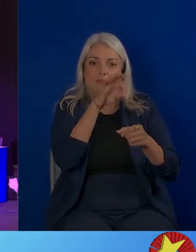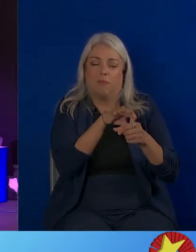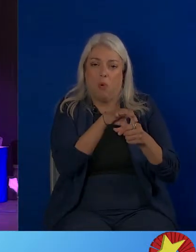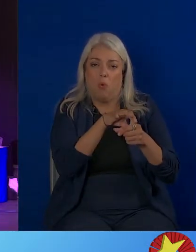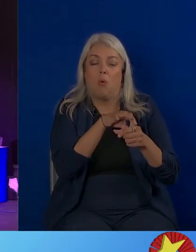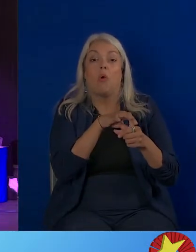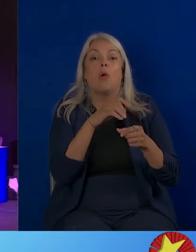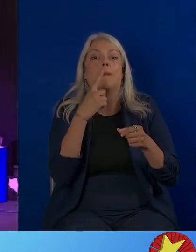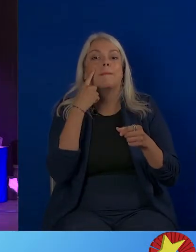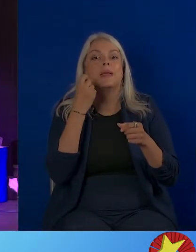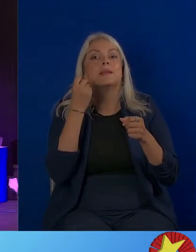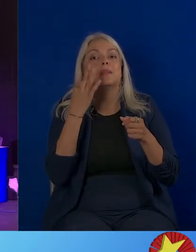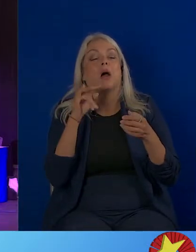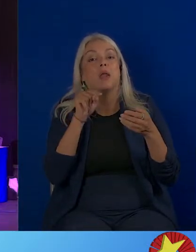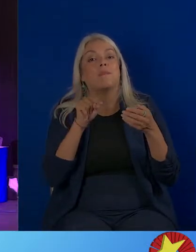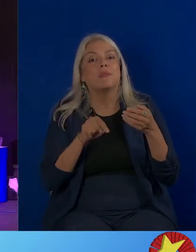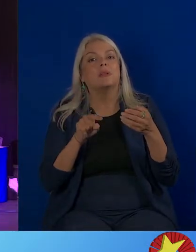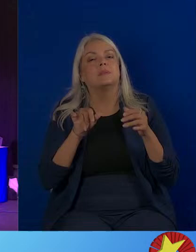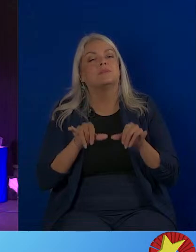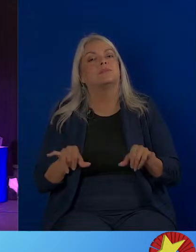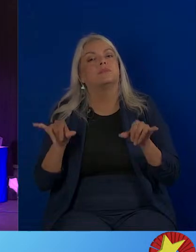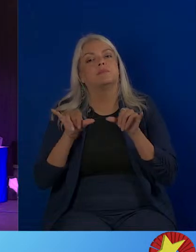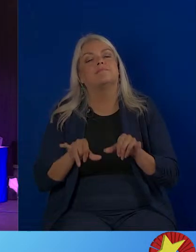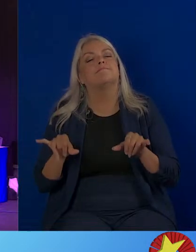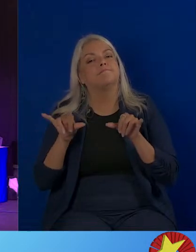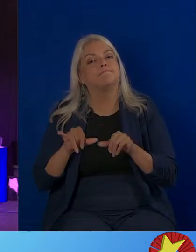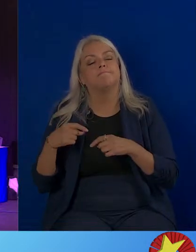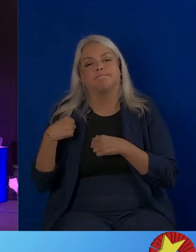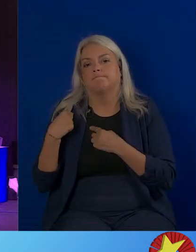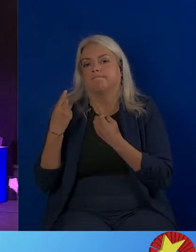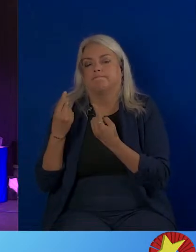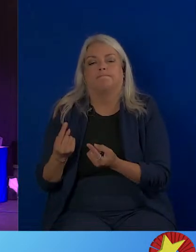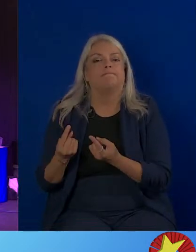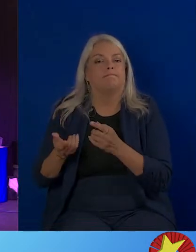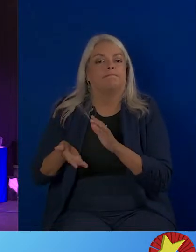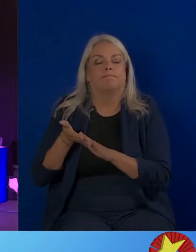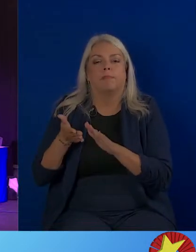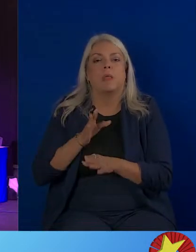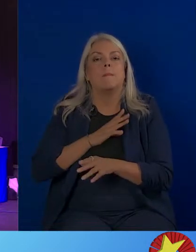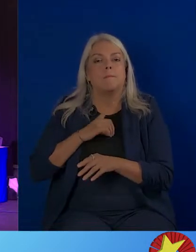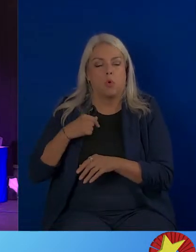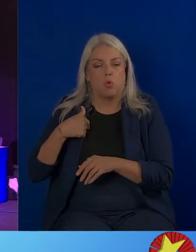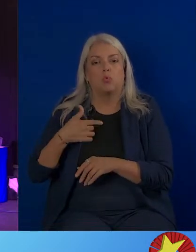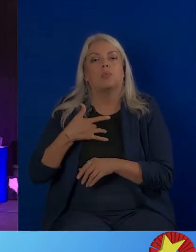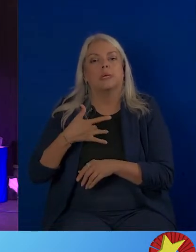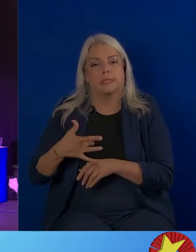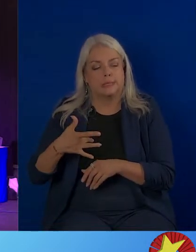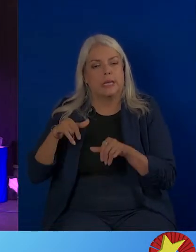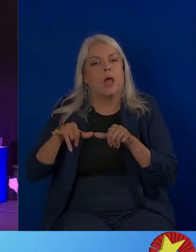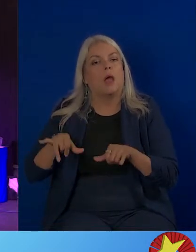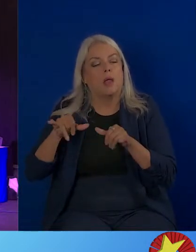a lot of these are routine action items that we as the board routinely approve